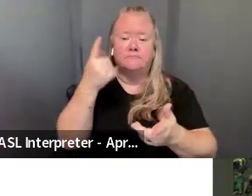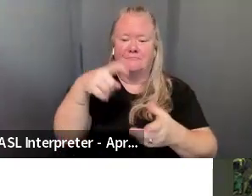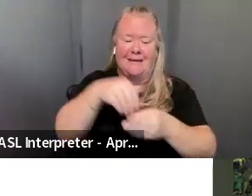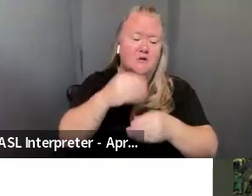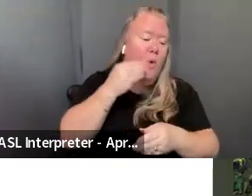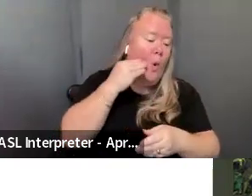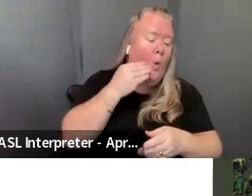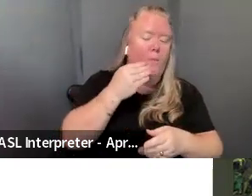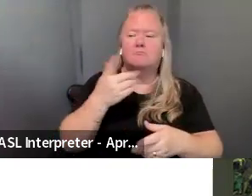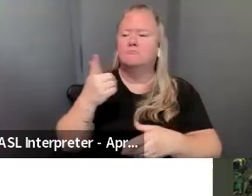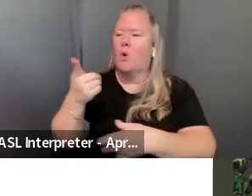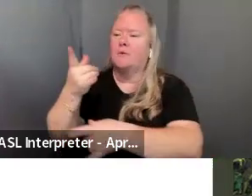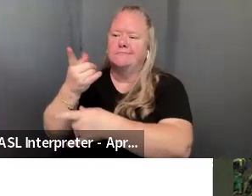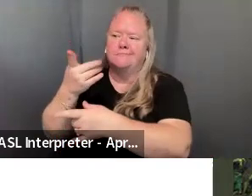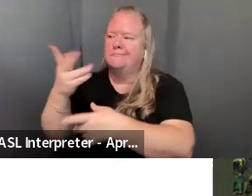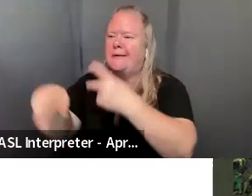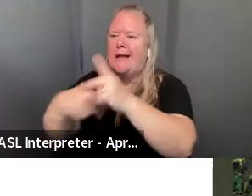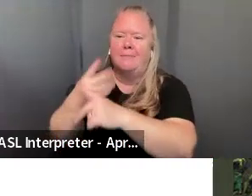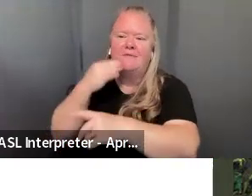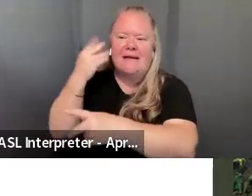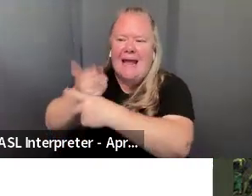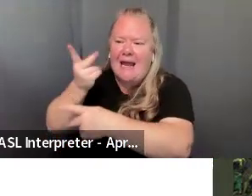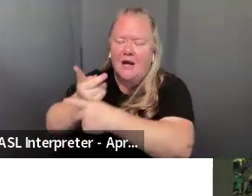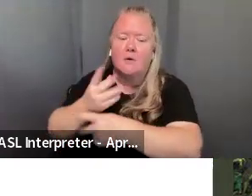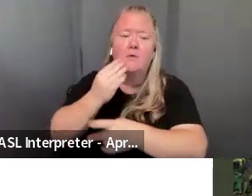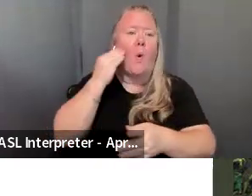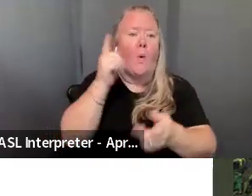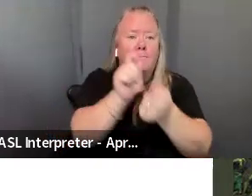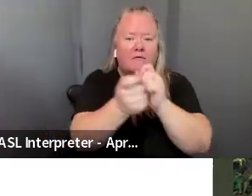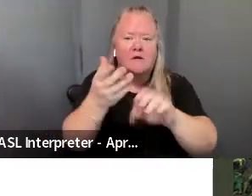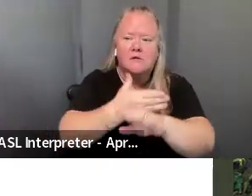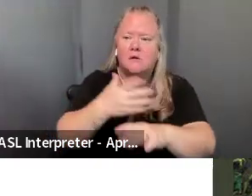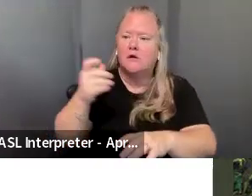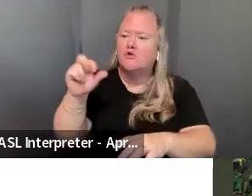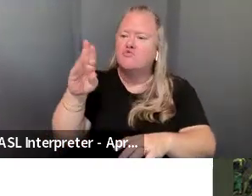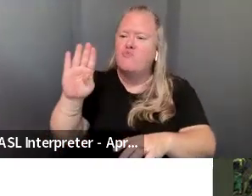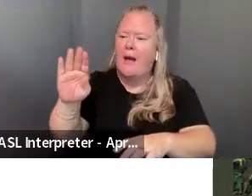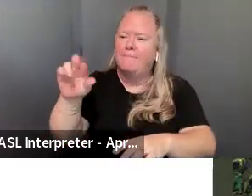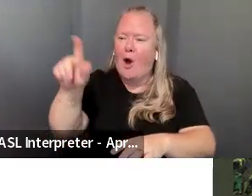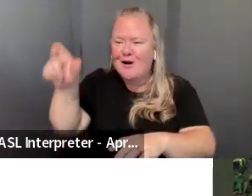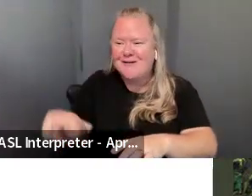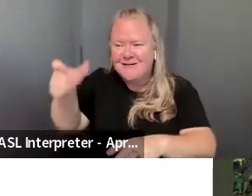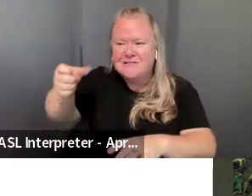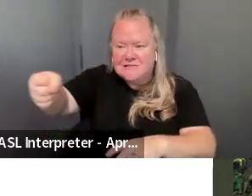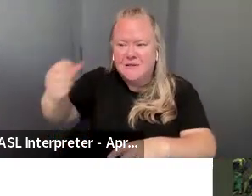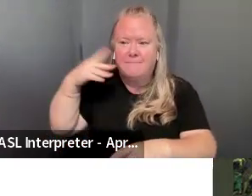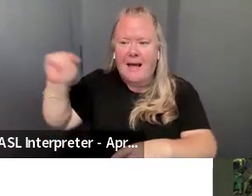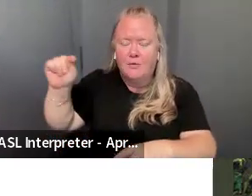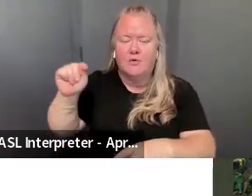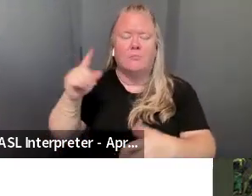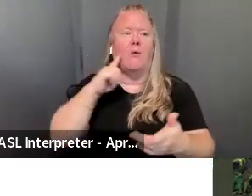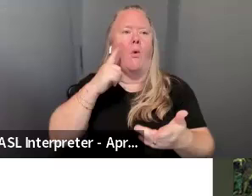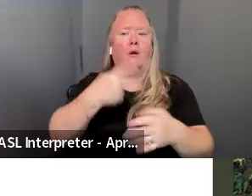or residential care, could be home modifications, grab bars in the bathroom, for example, fall